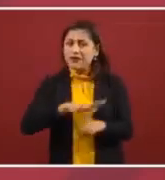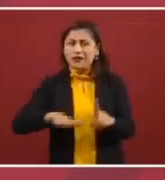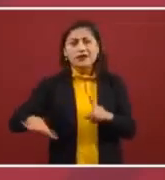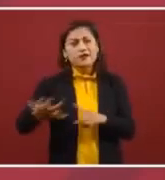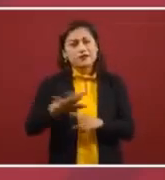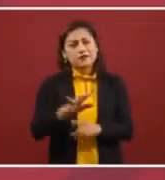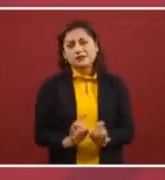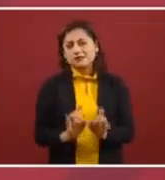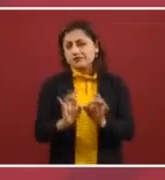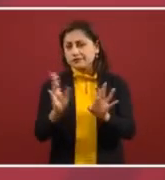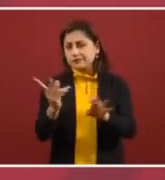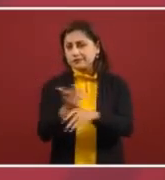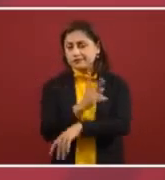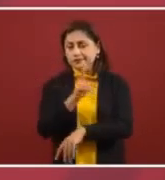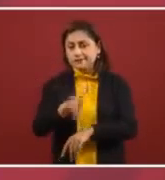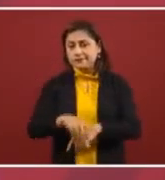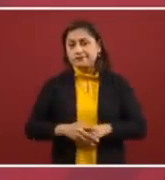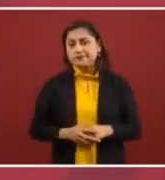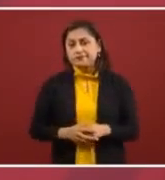a complex